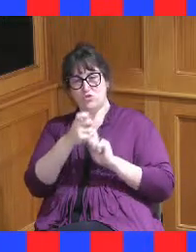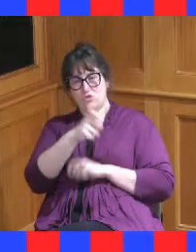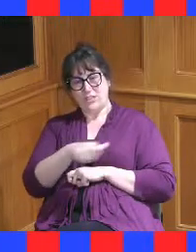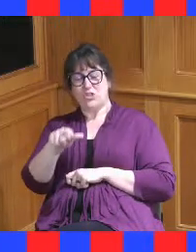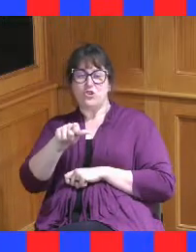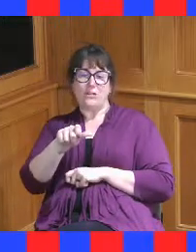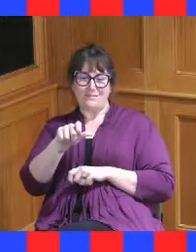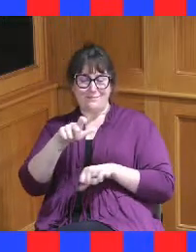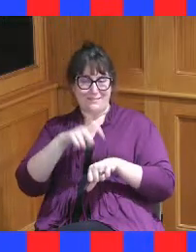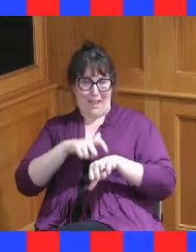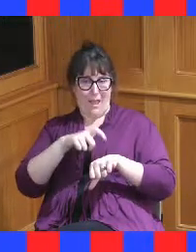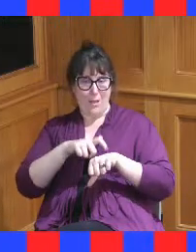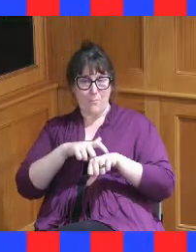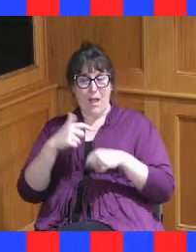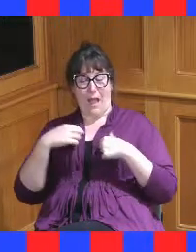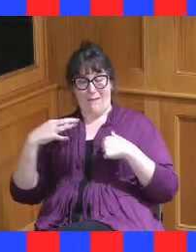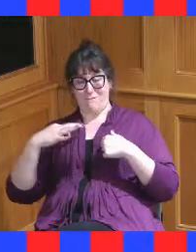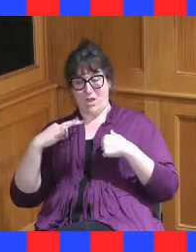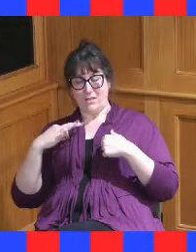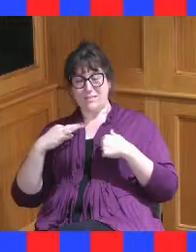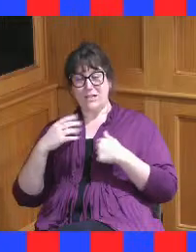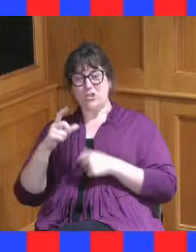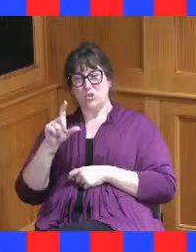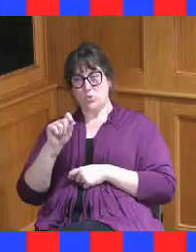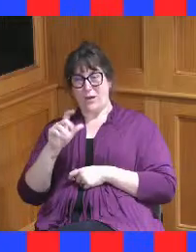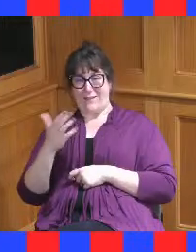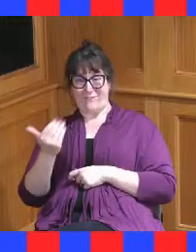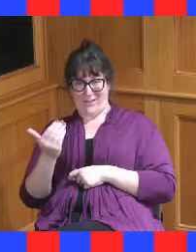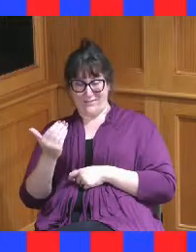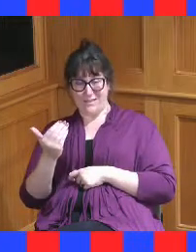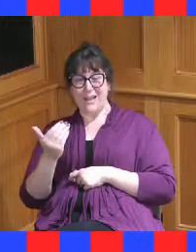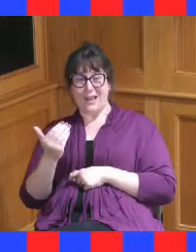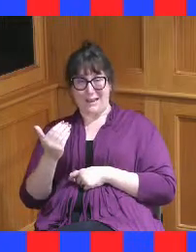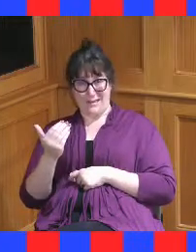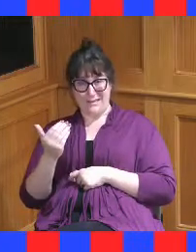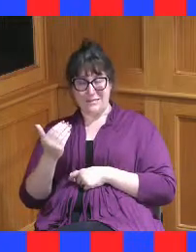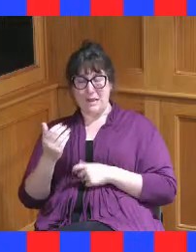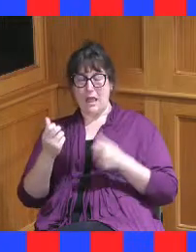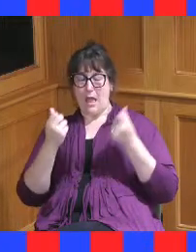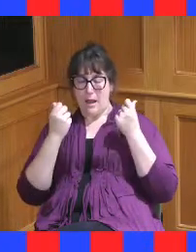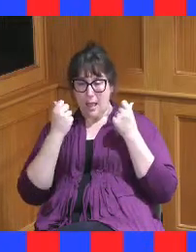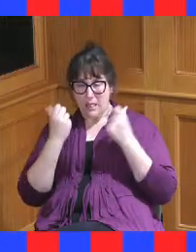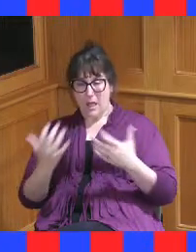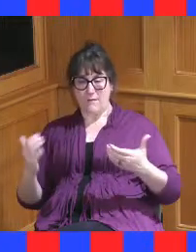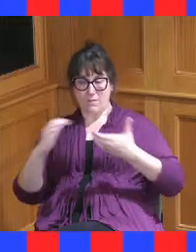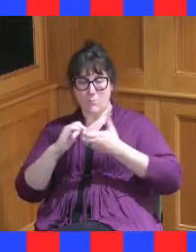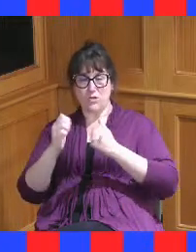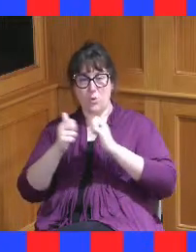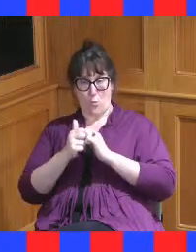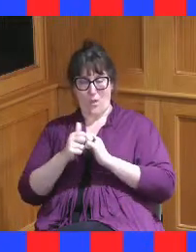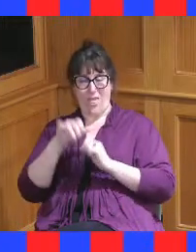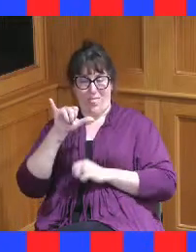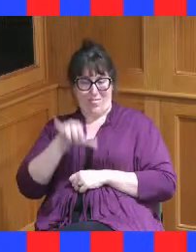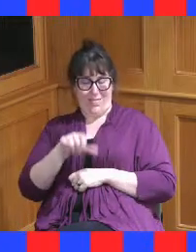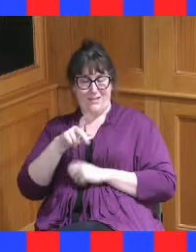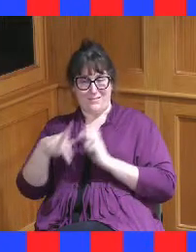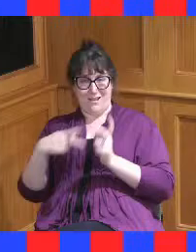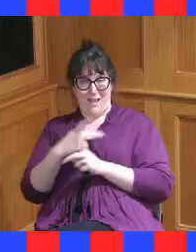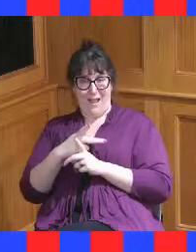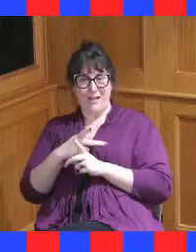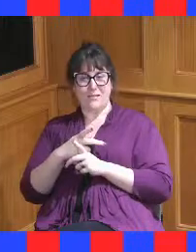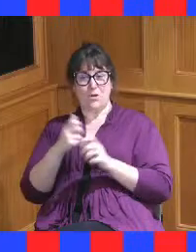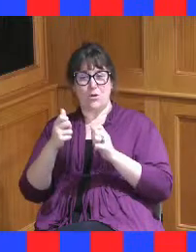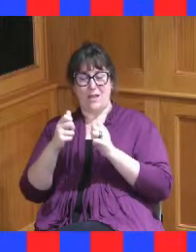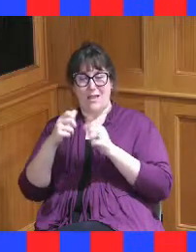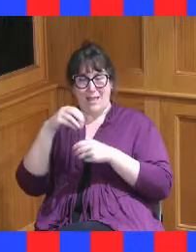was a volunteer with the Youth Advisory Board back in 2015. They had a heavy collaboration with the Higher Education Mentoring Initiative and University of Cincinnati